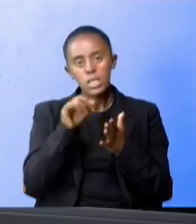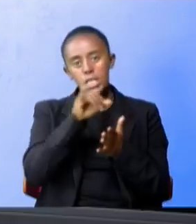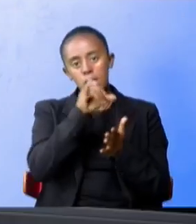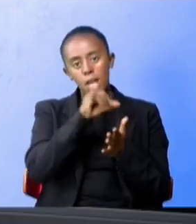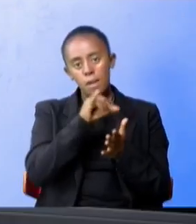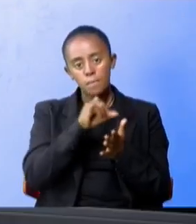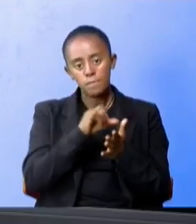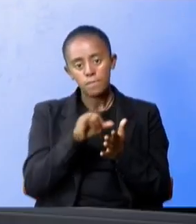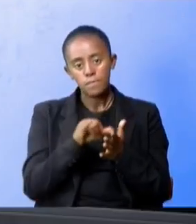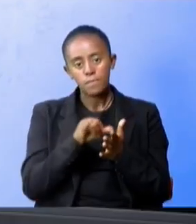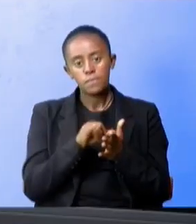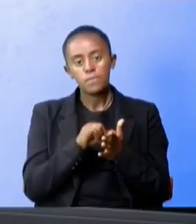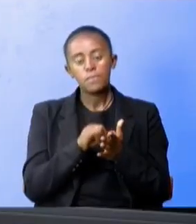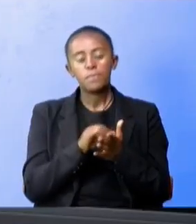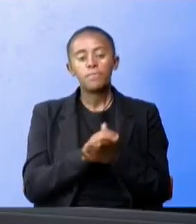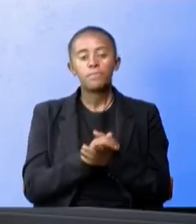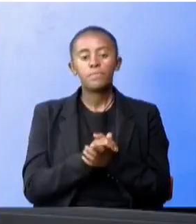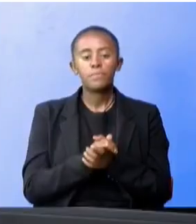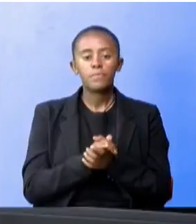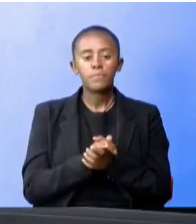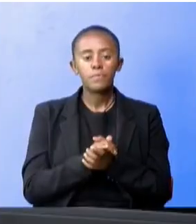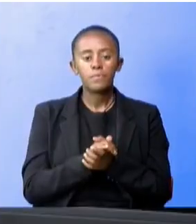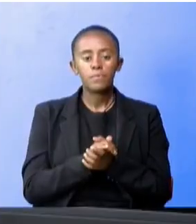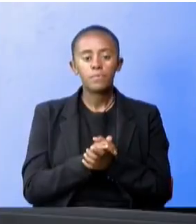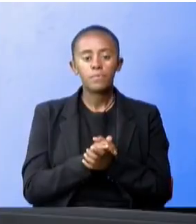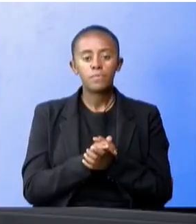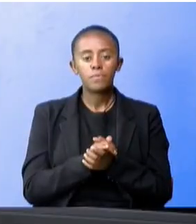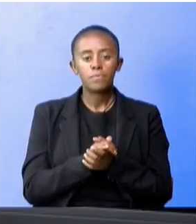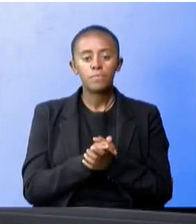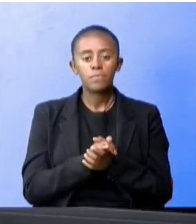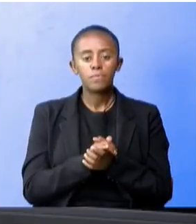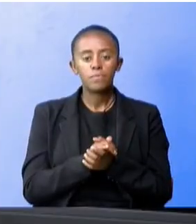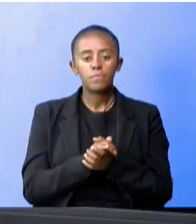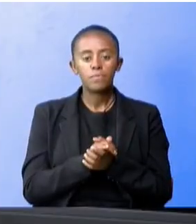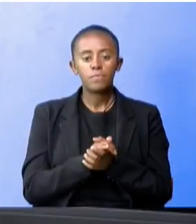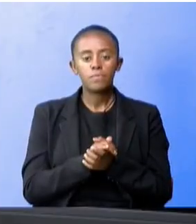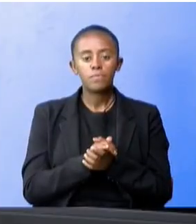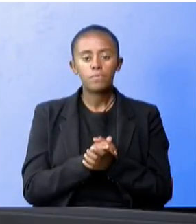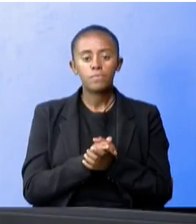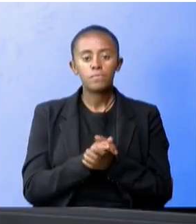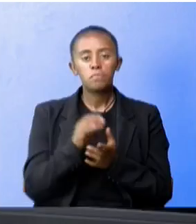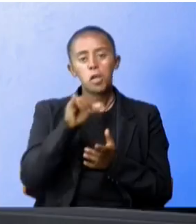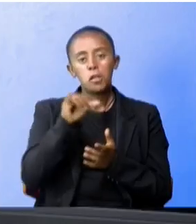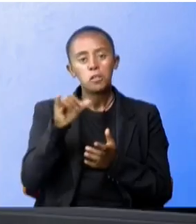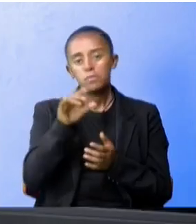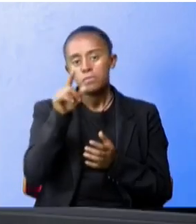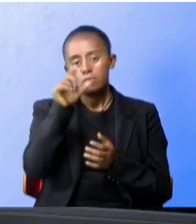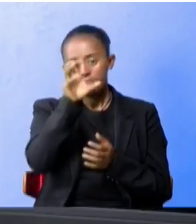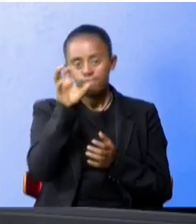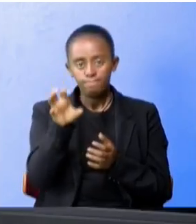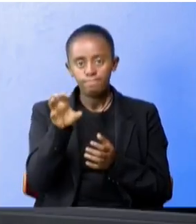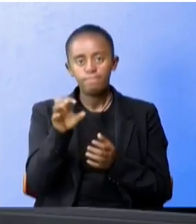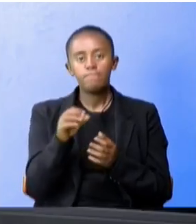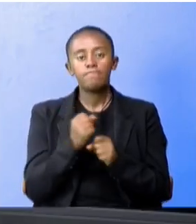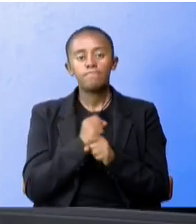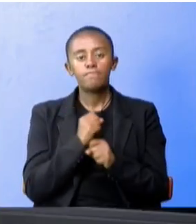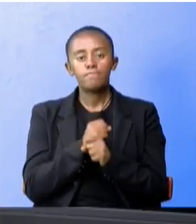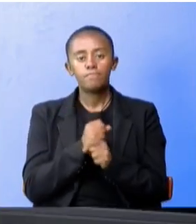synonyms in their parts. Okay. And you're also doing the same with their antonyms.